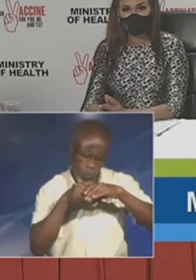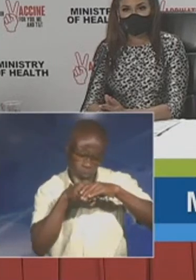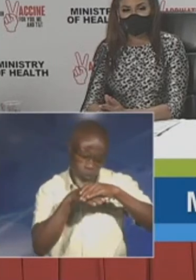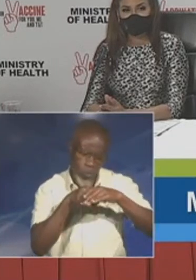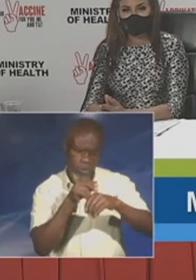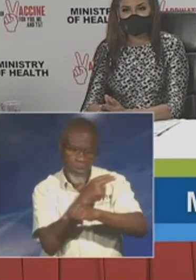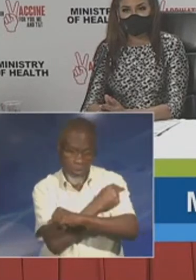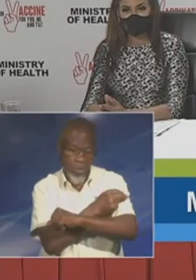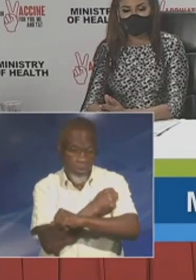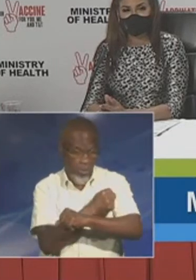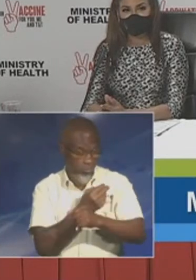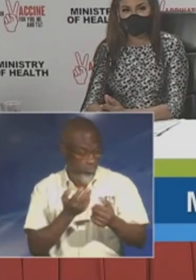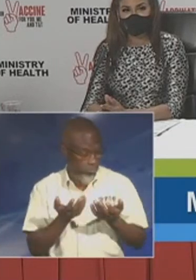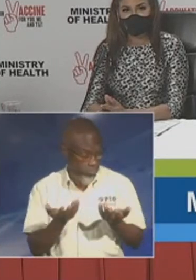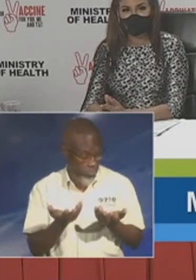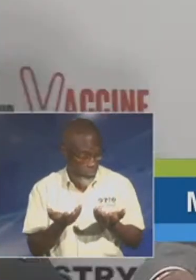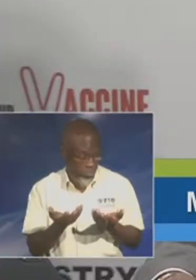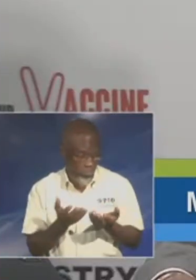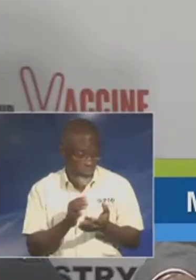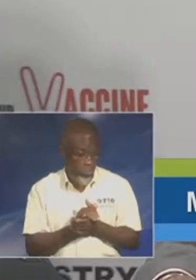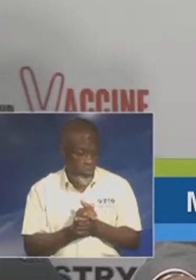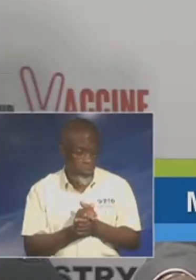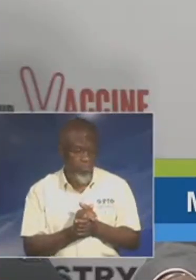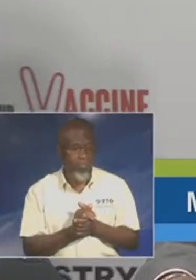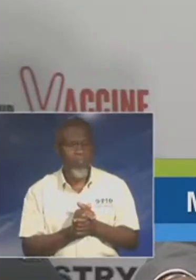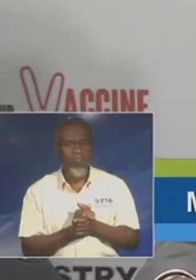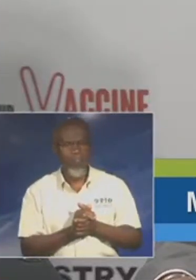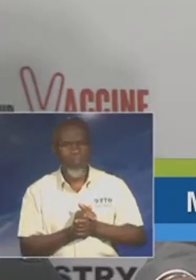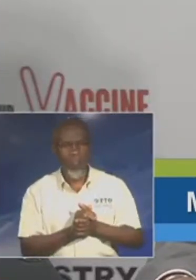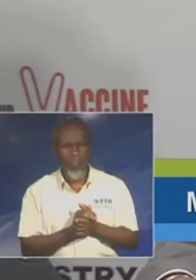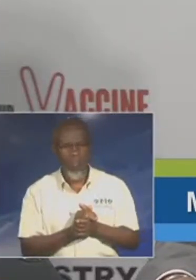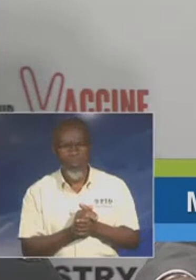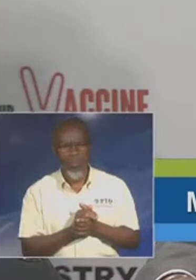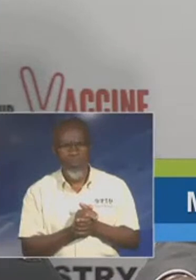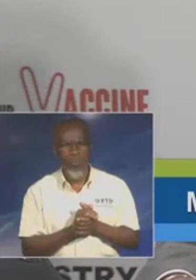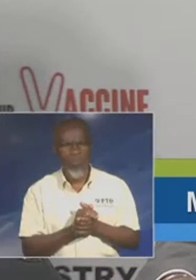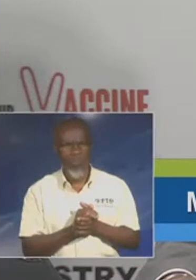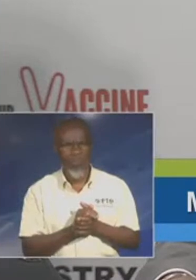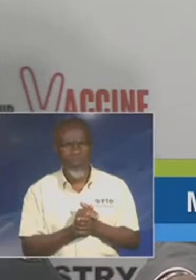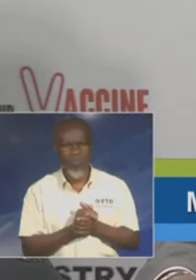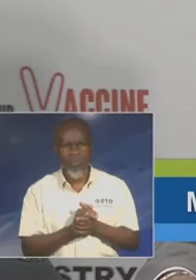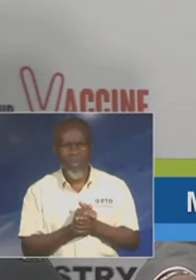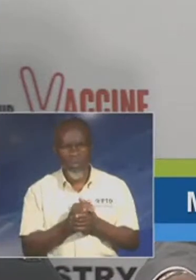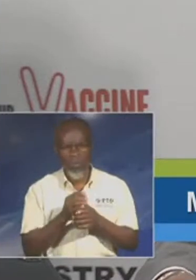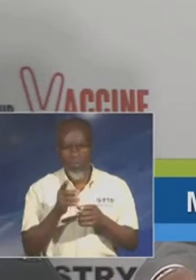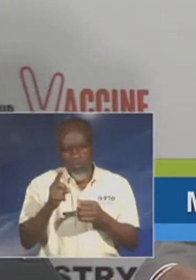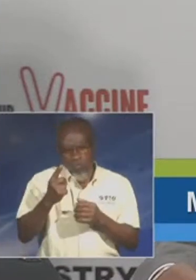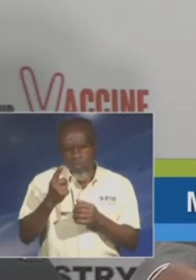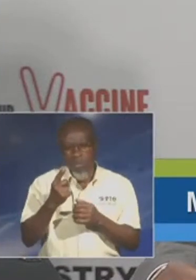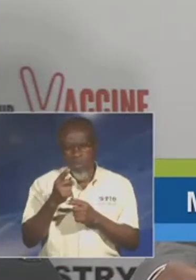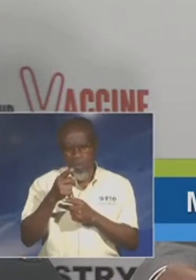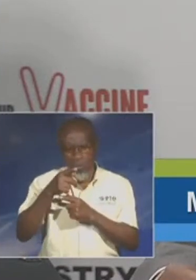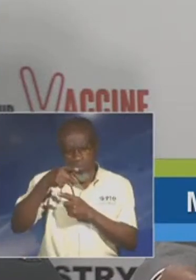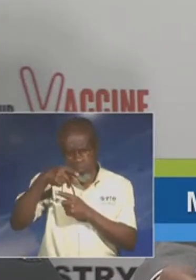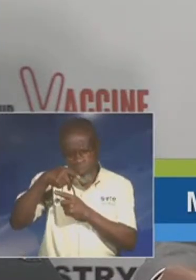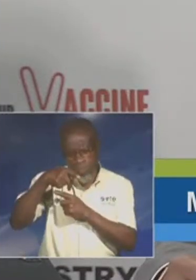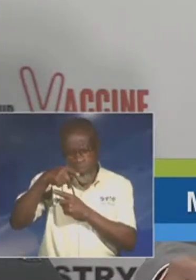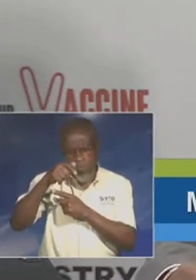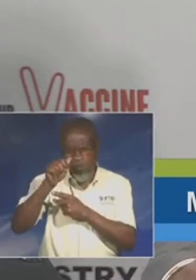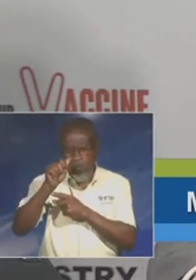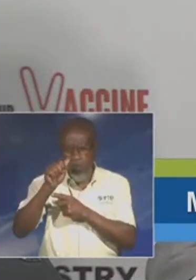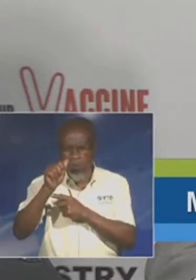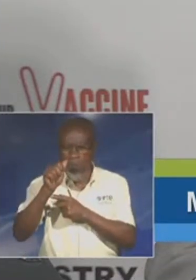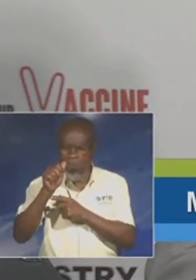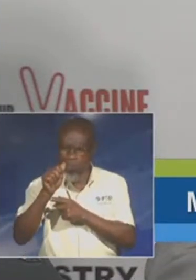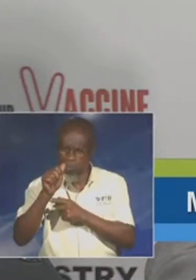Alicia. Yes, so let me deal with the Paxlovid question, and then all three of us will deal with the issue of medication and so on.